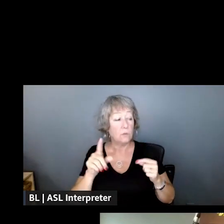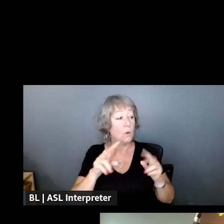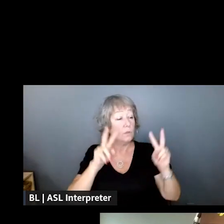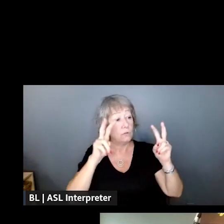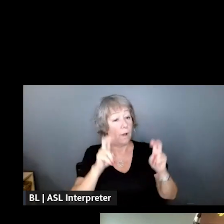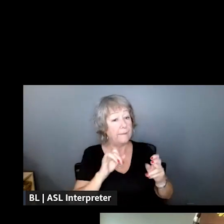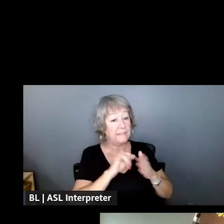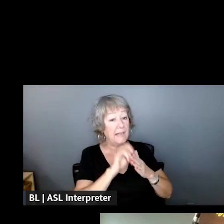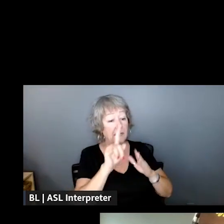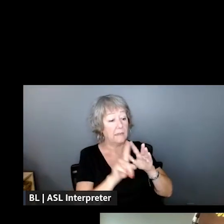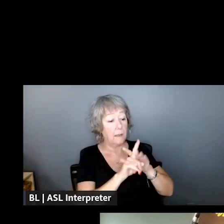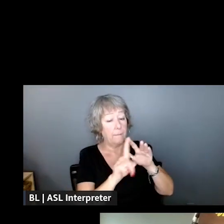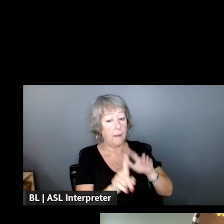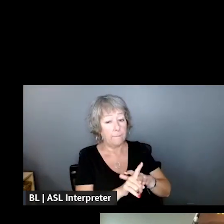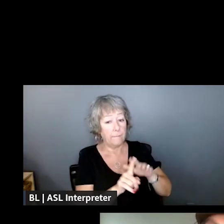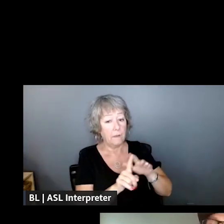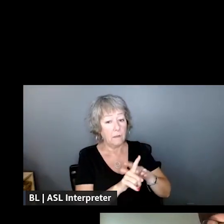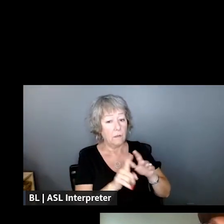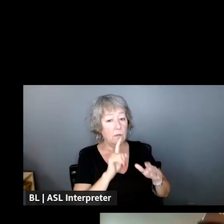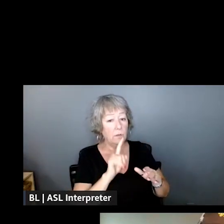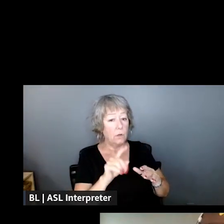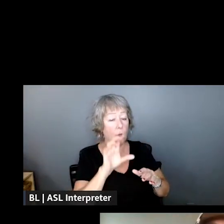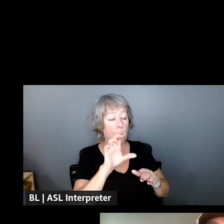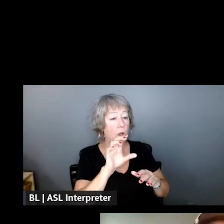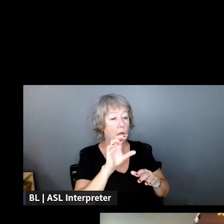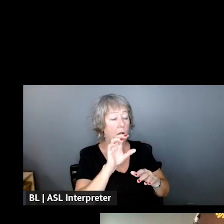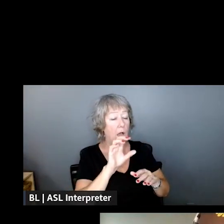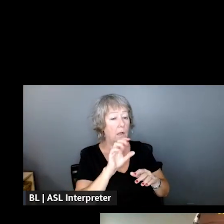like RBAC, attribute based